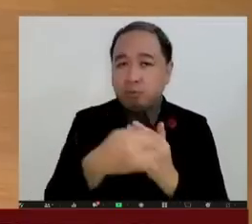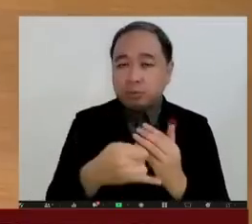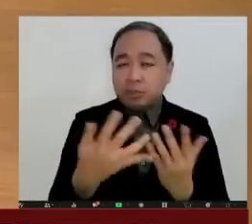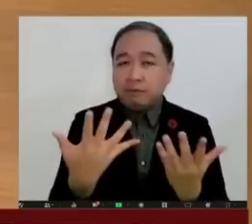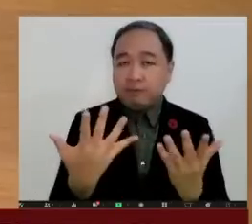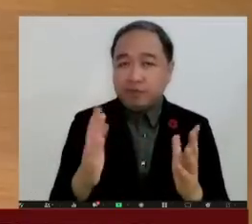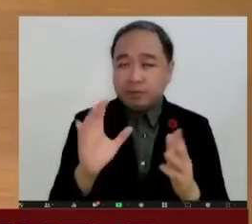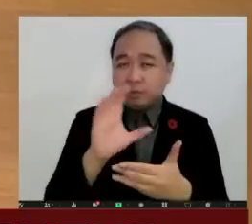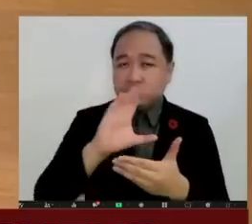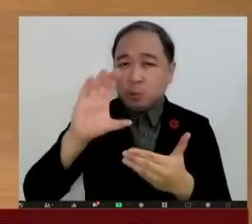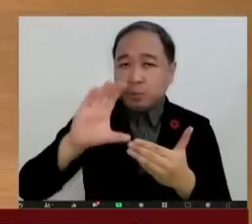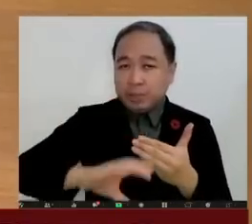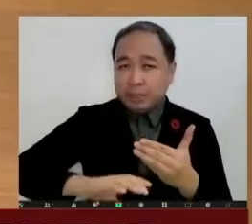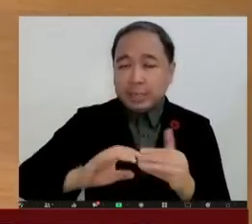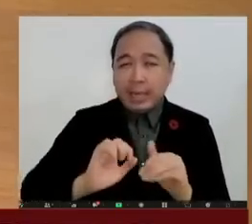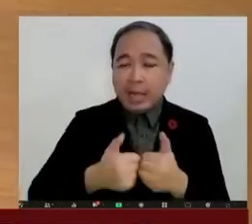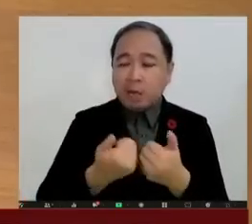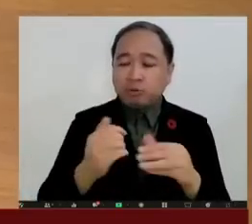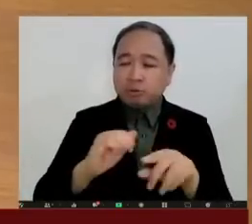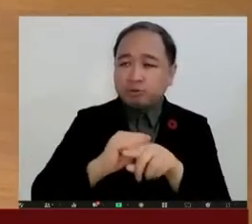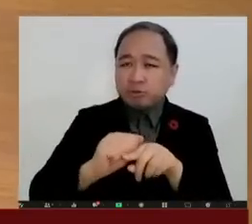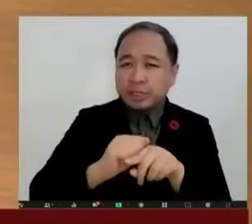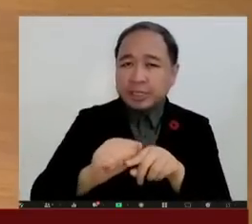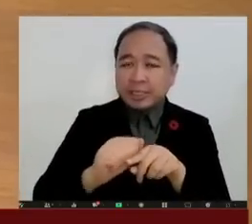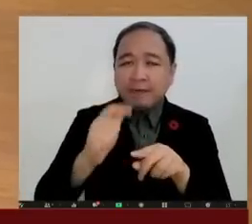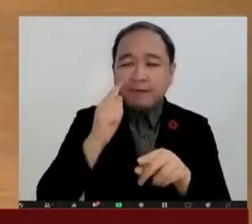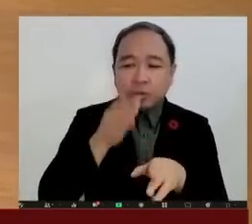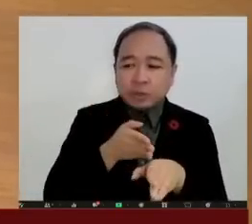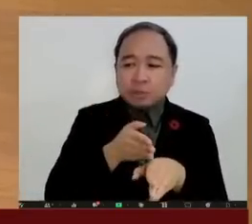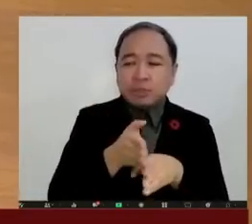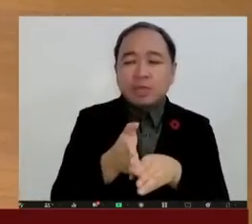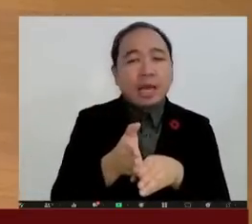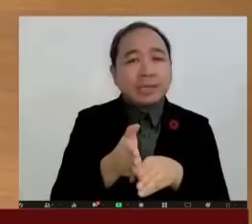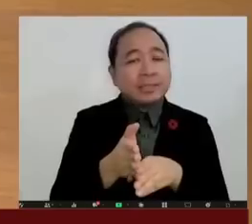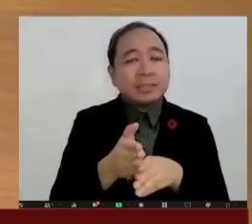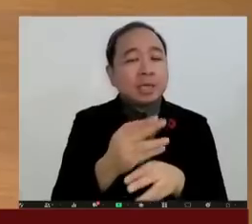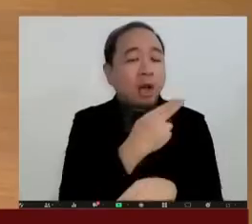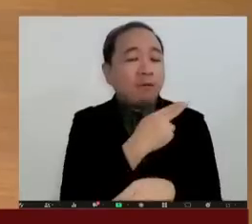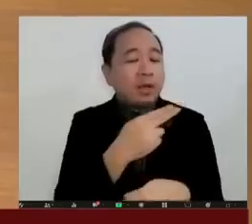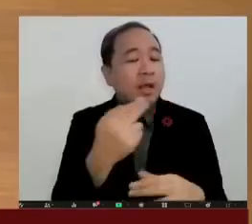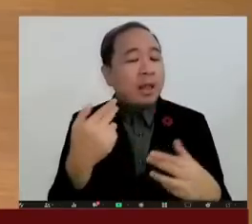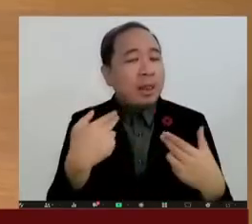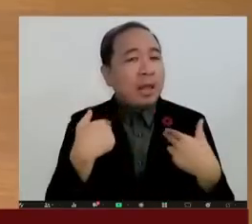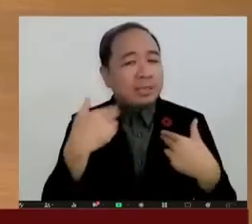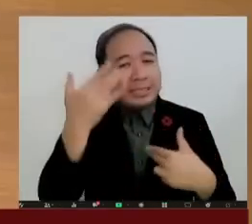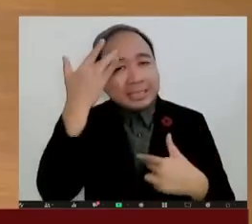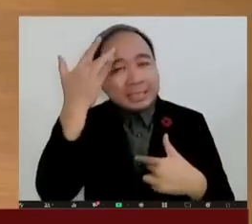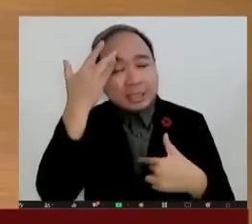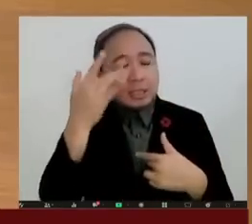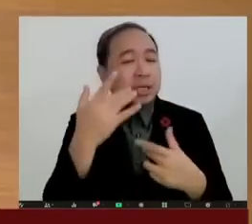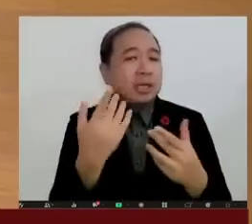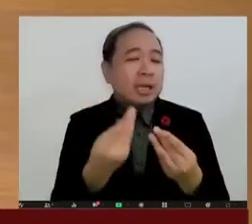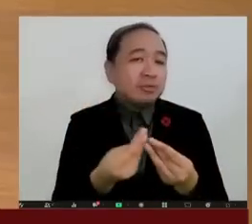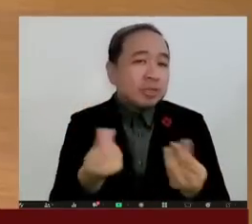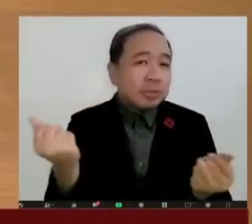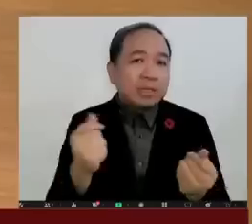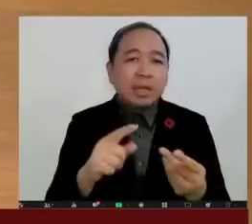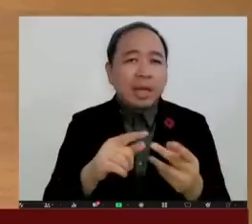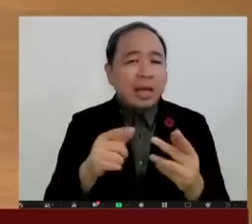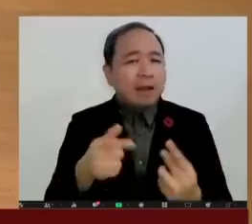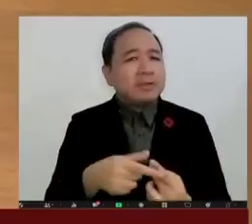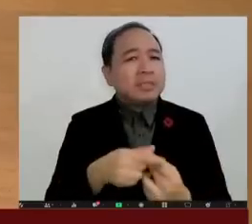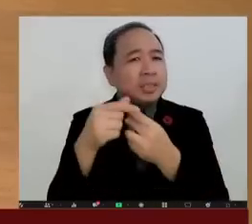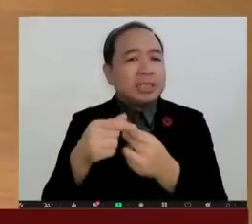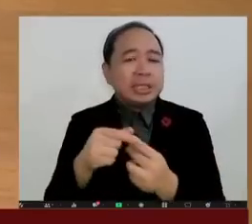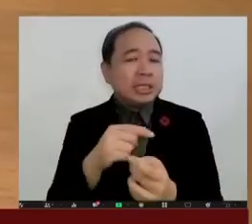to improve capacity for specialized medical treatment. Specialty centers in various fields are being established